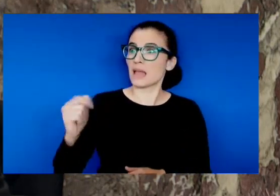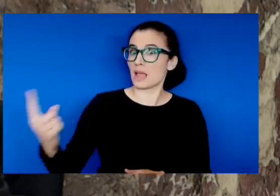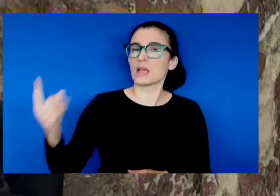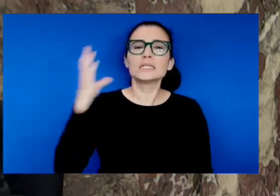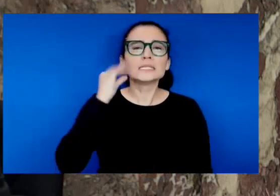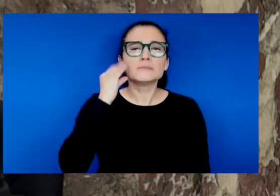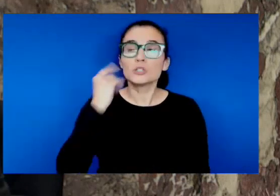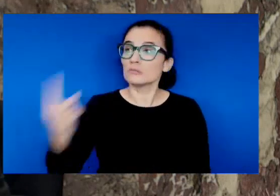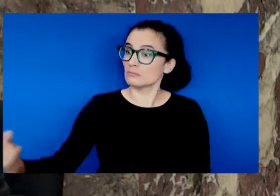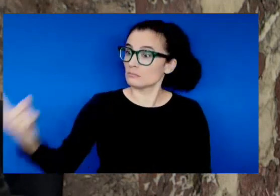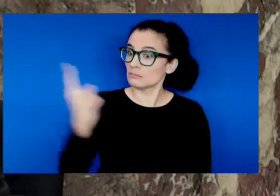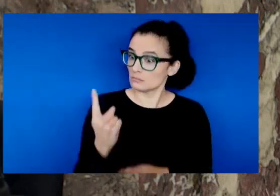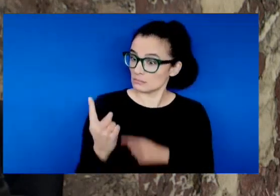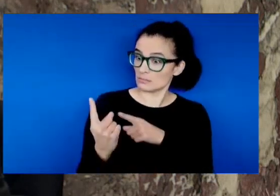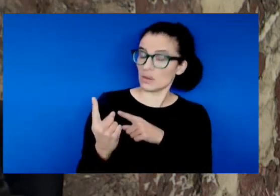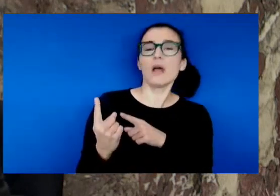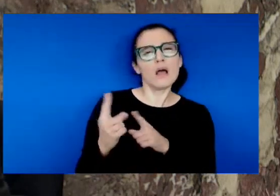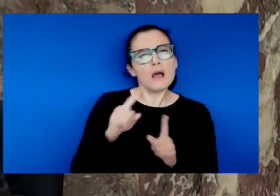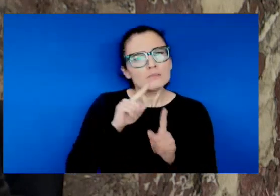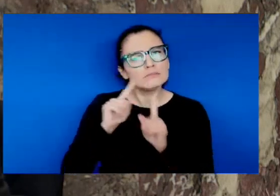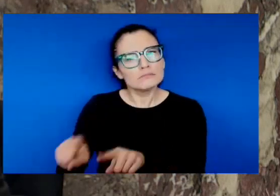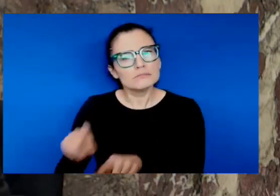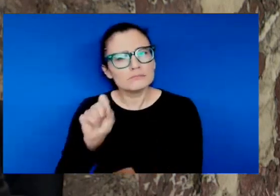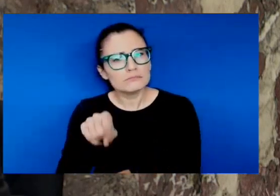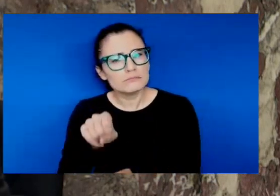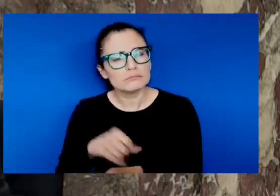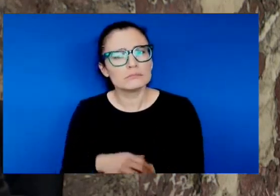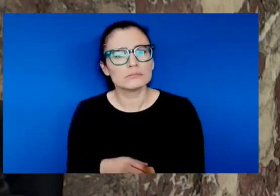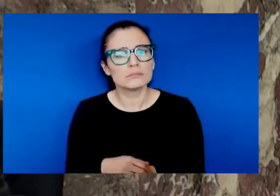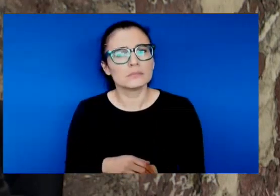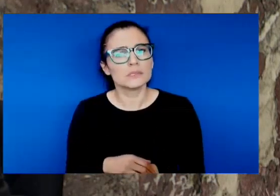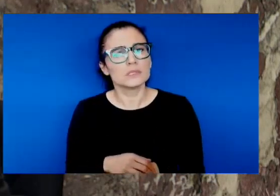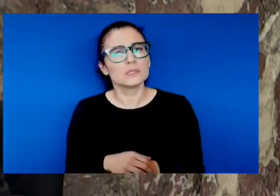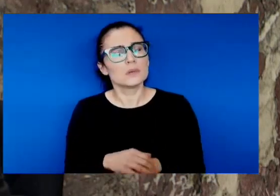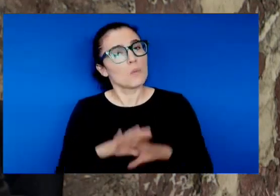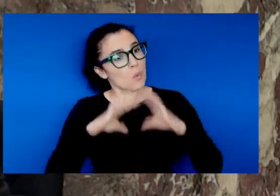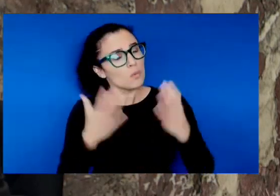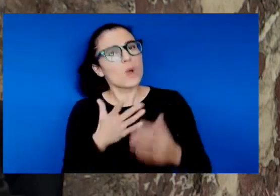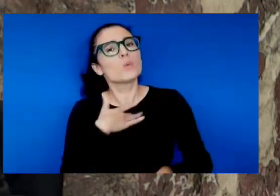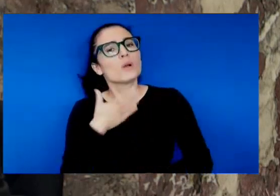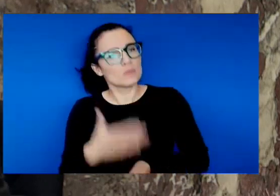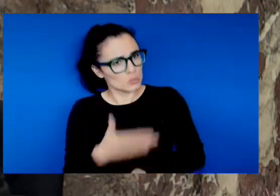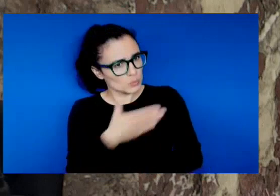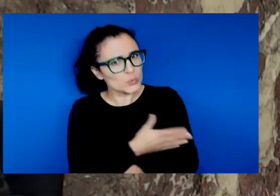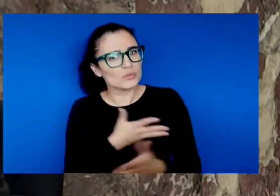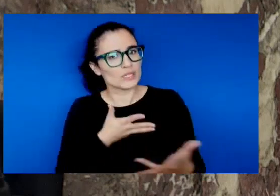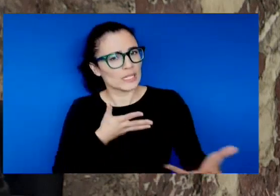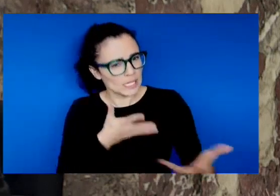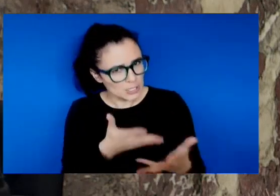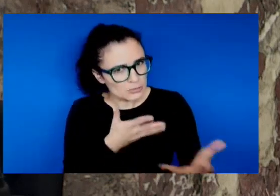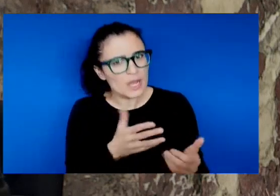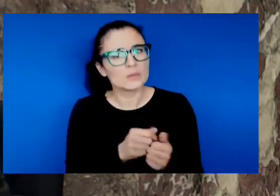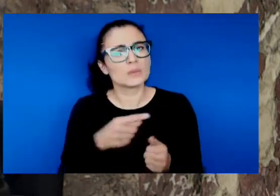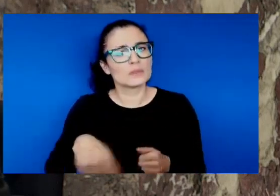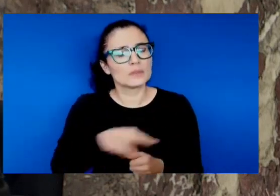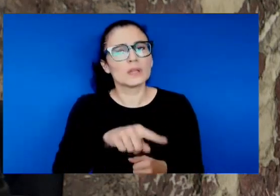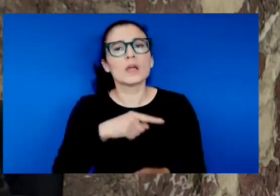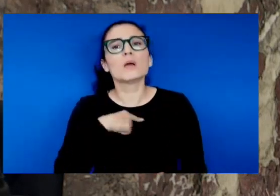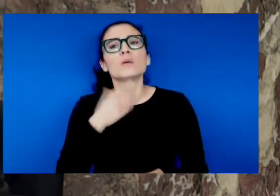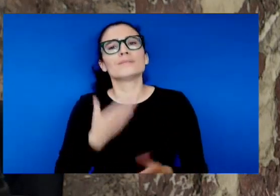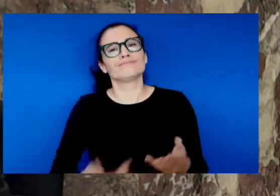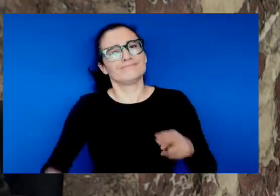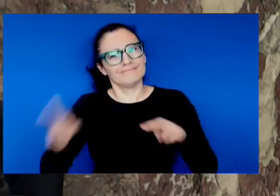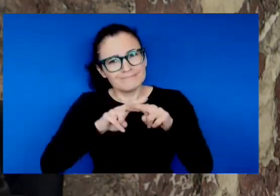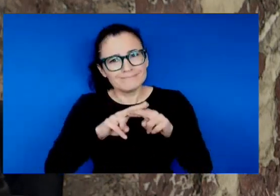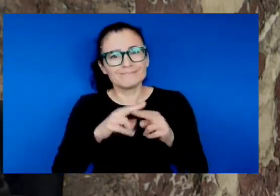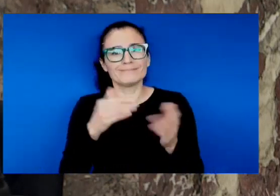Remove the number of nurses, because we've worked with nurses, Honourable Speaker, and members don't have to worry, there'll be another question. And